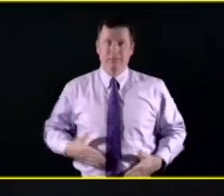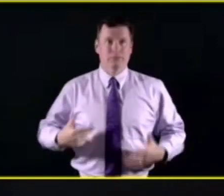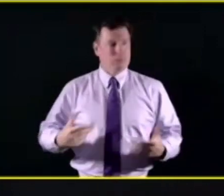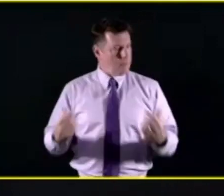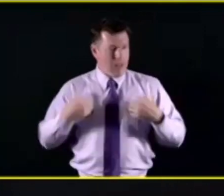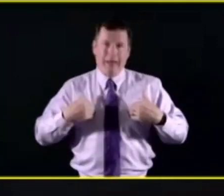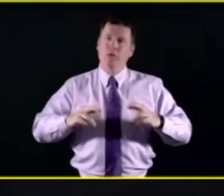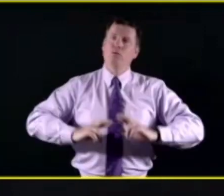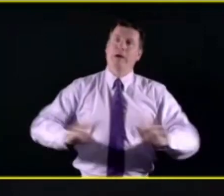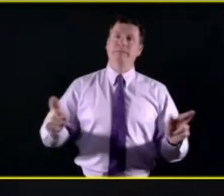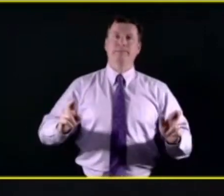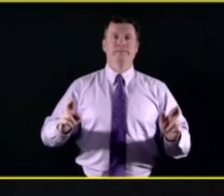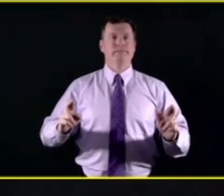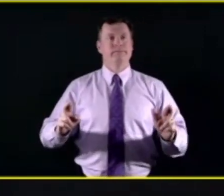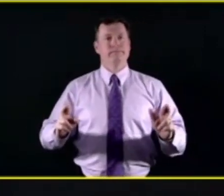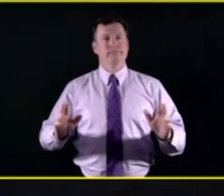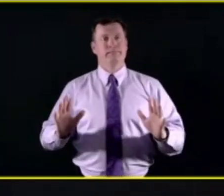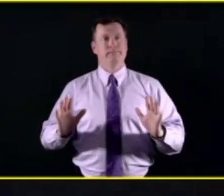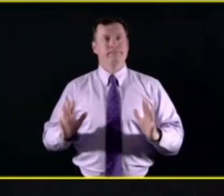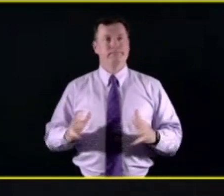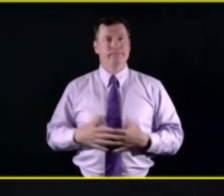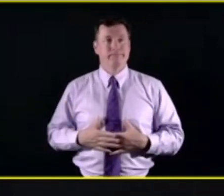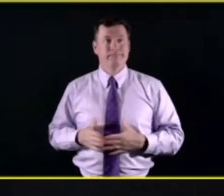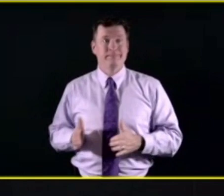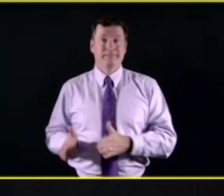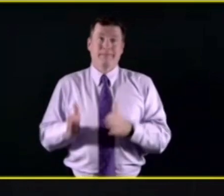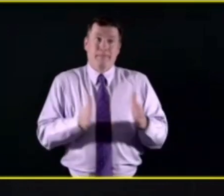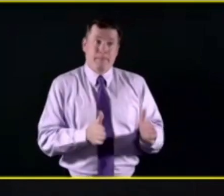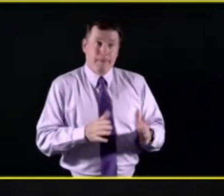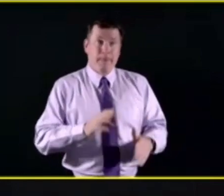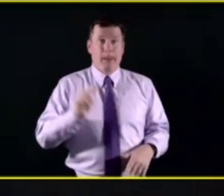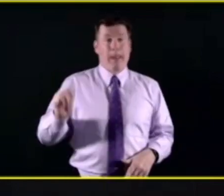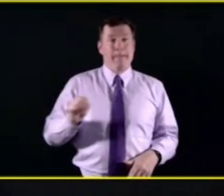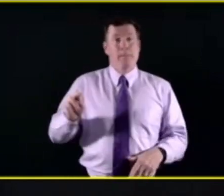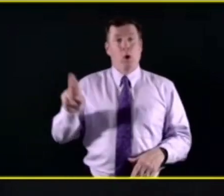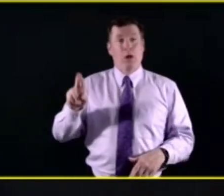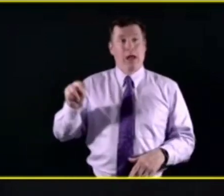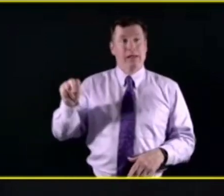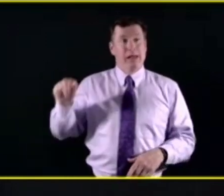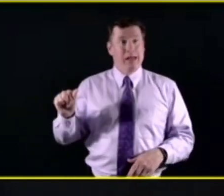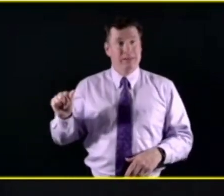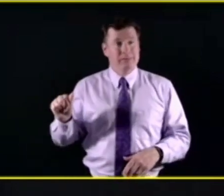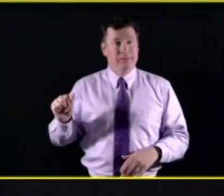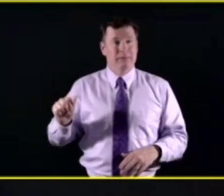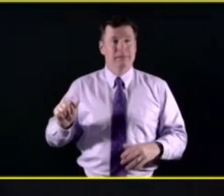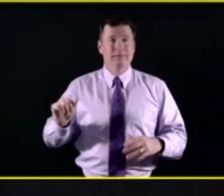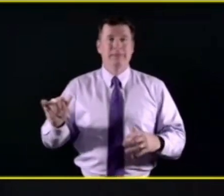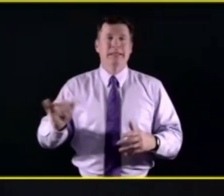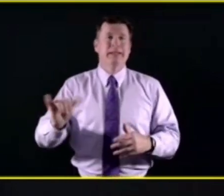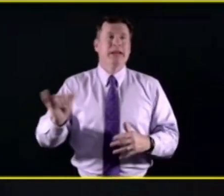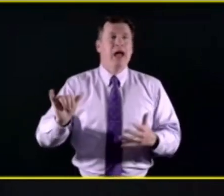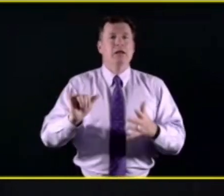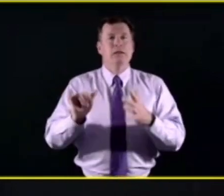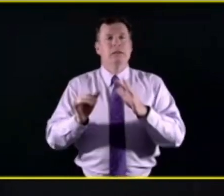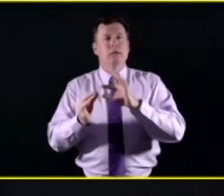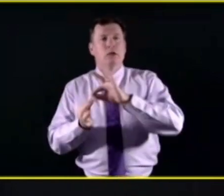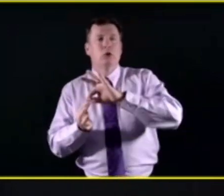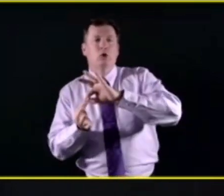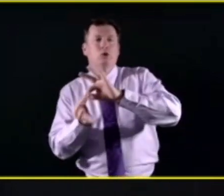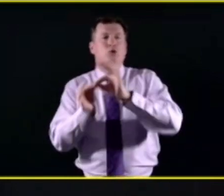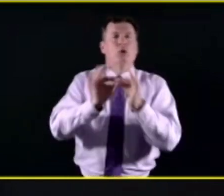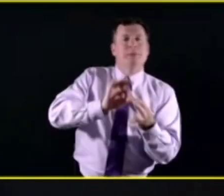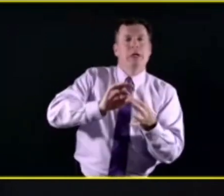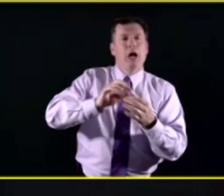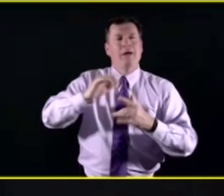This message is translated into the protein. And the beauty of it is that it makes the protein in